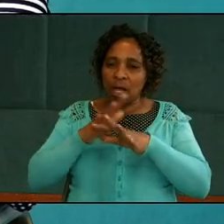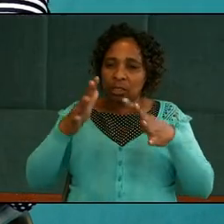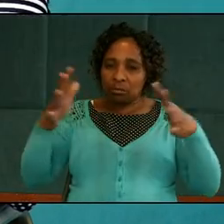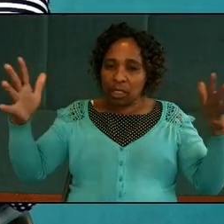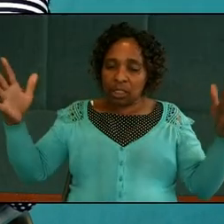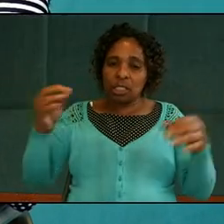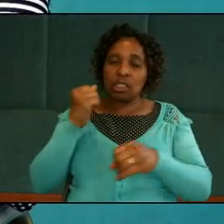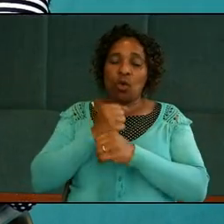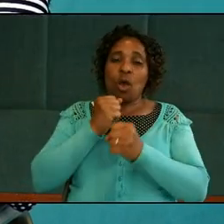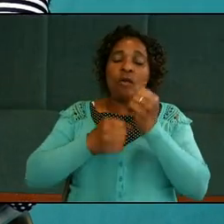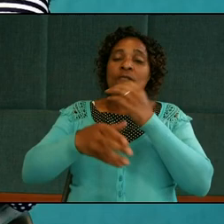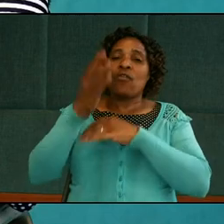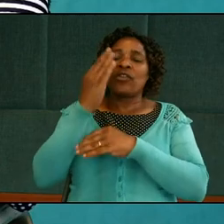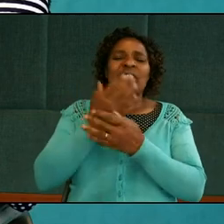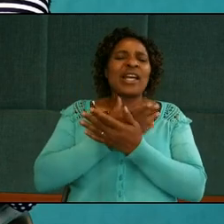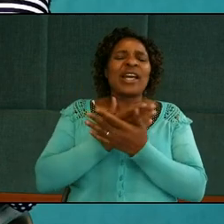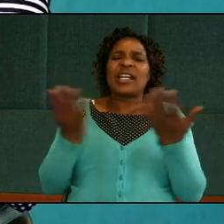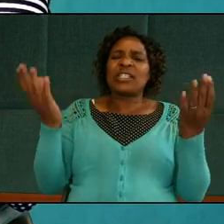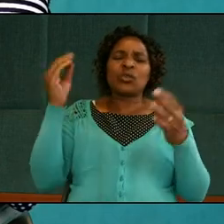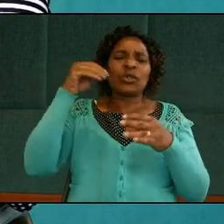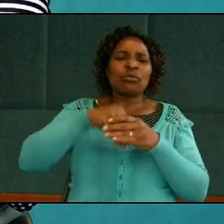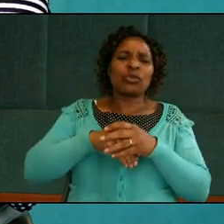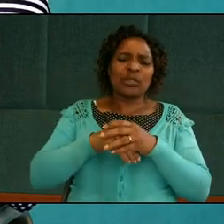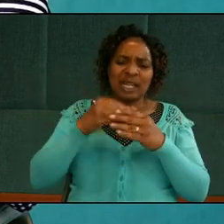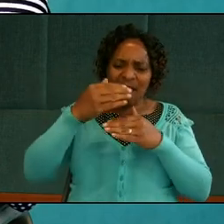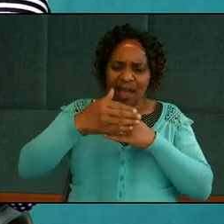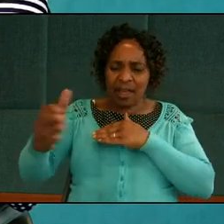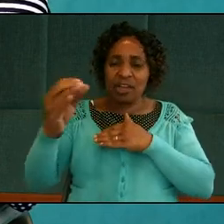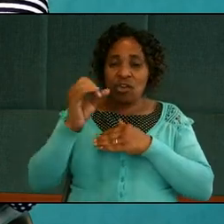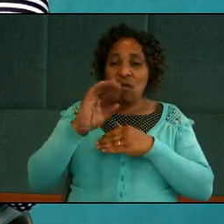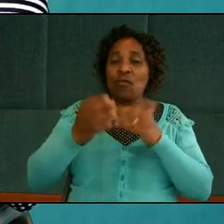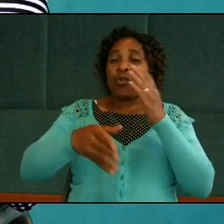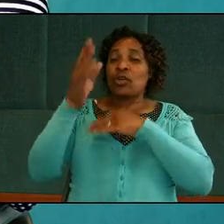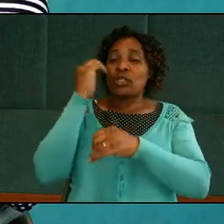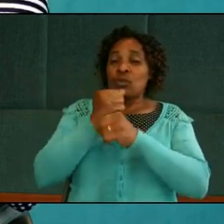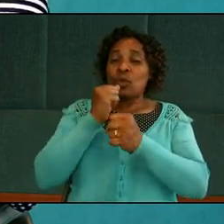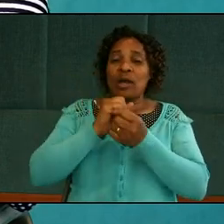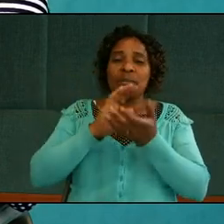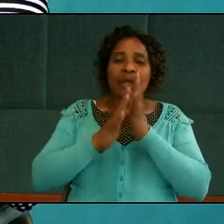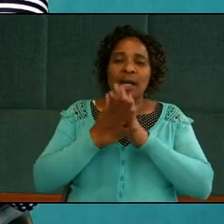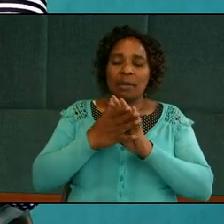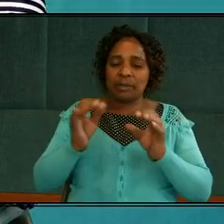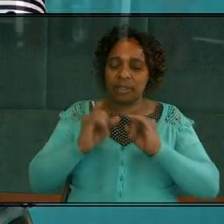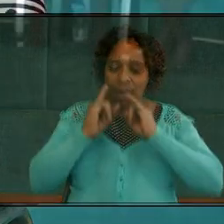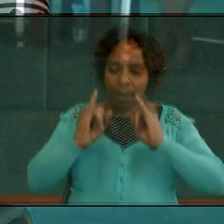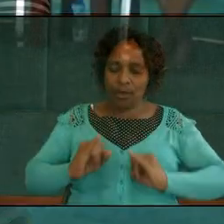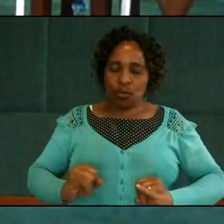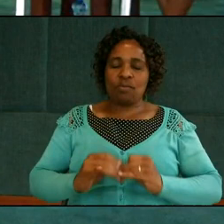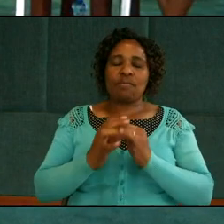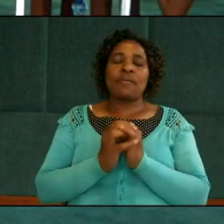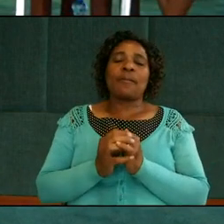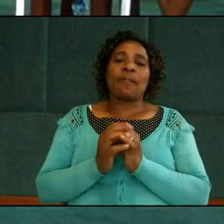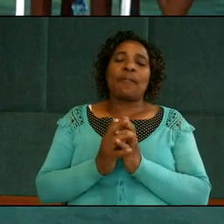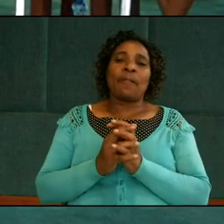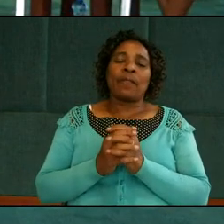anything that we put ahead of God's work, then that becomes an idol. So for me,